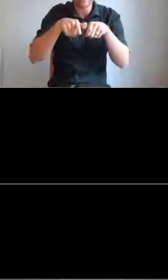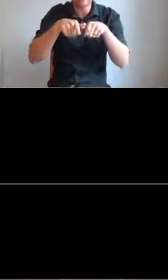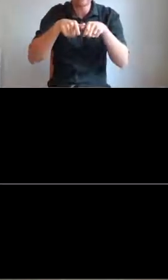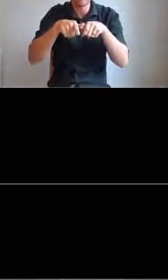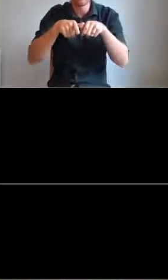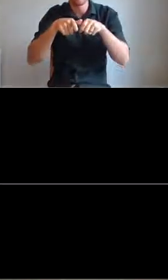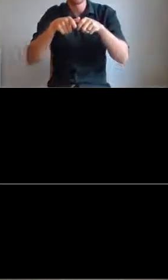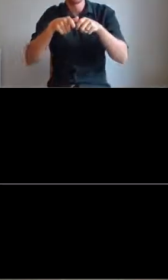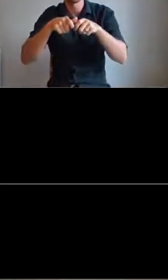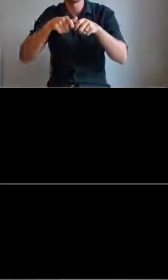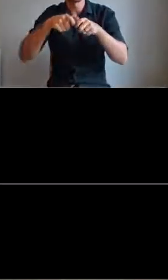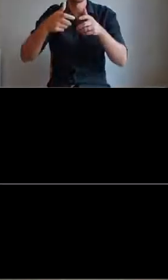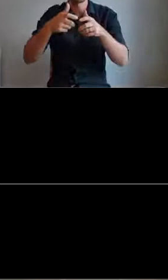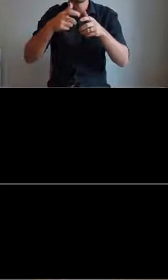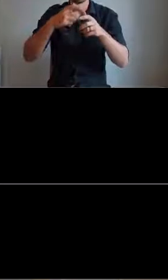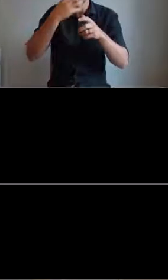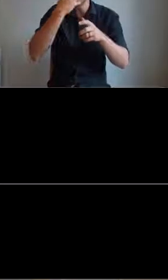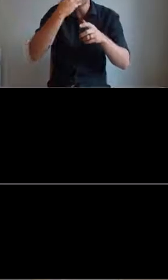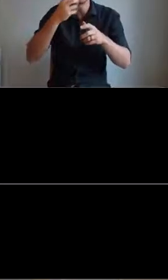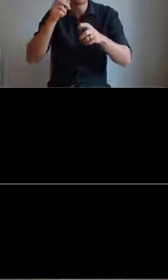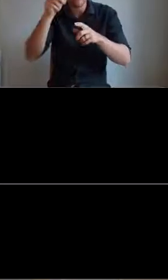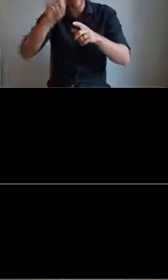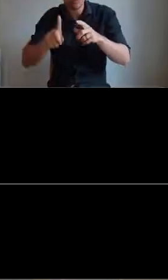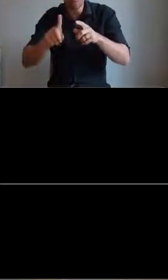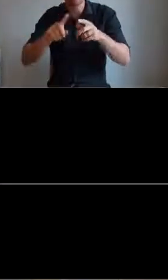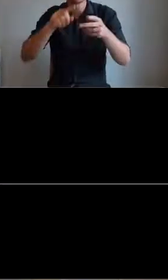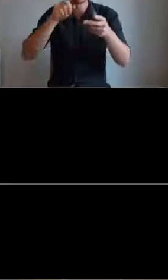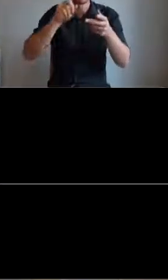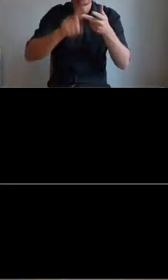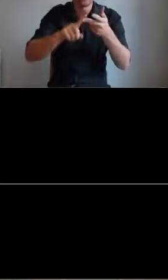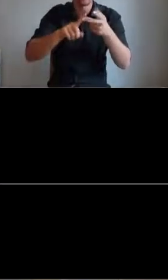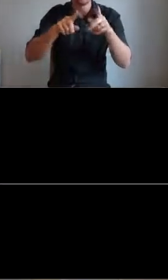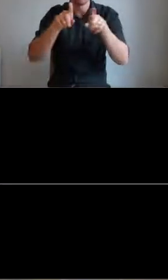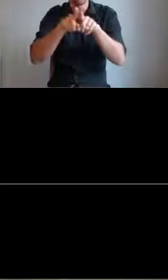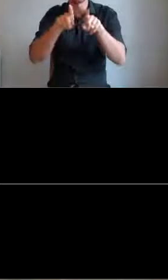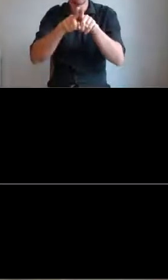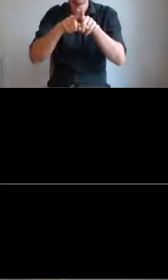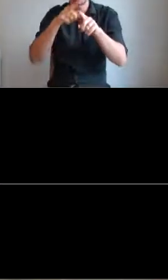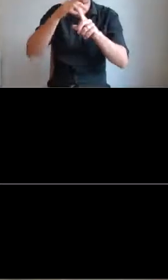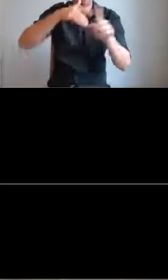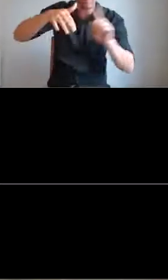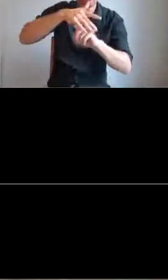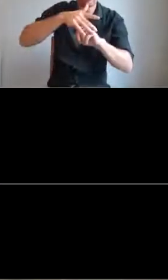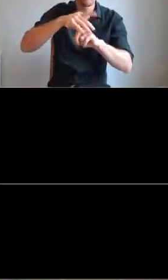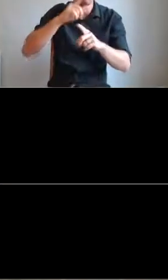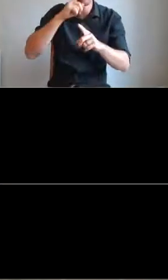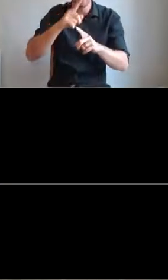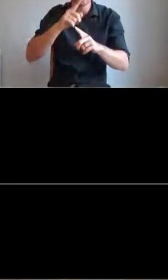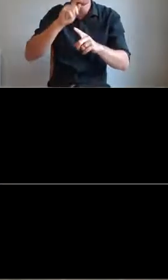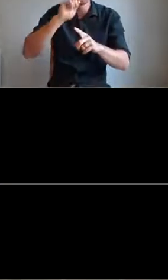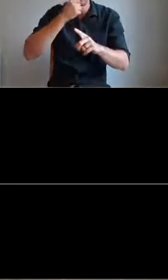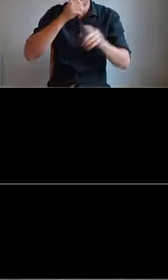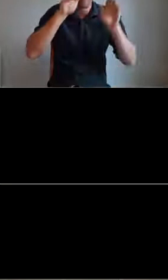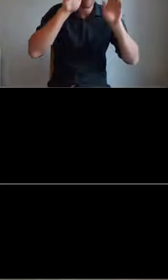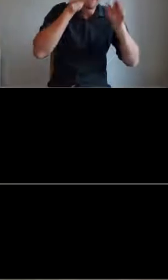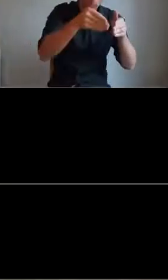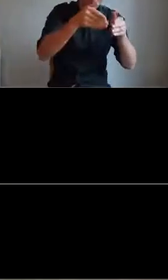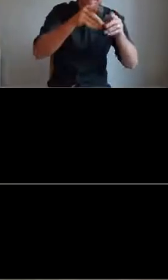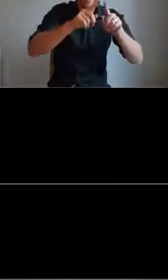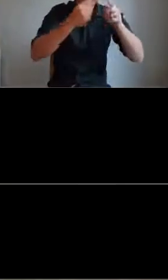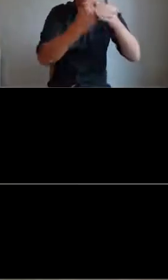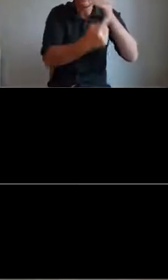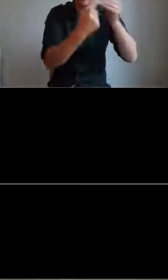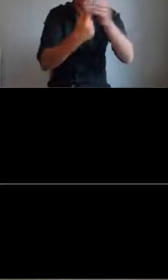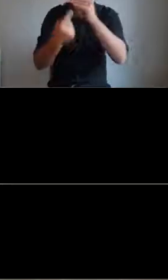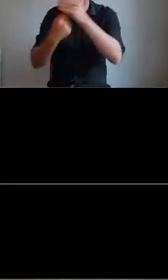utilities. And then we'll dive into the refinements on a junction by junction basis. So we'll start by discussing the